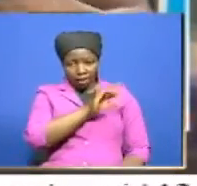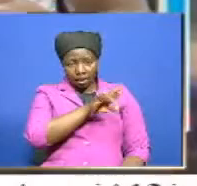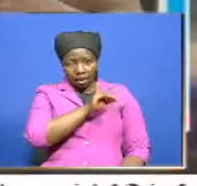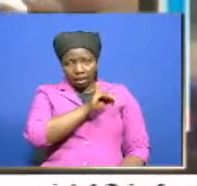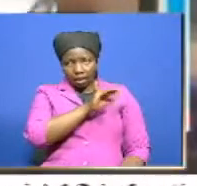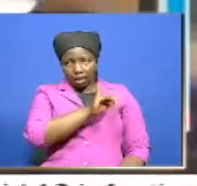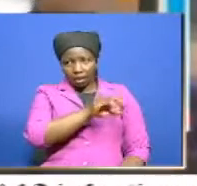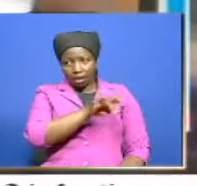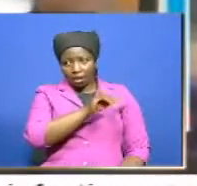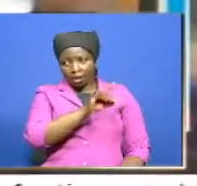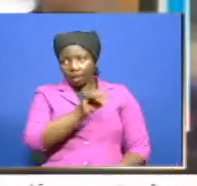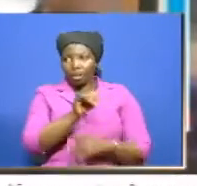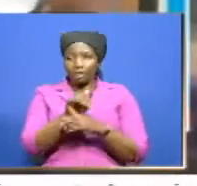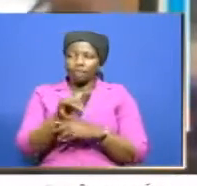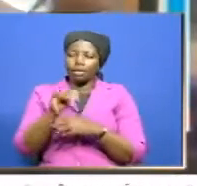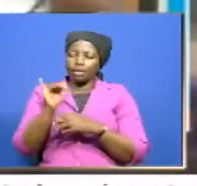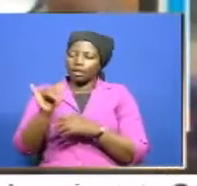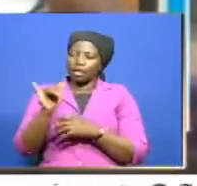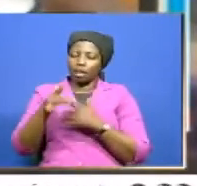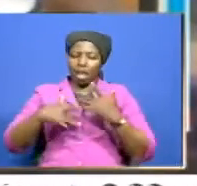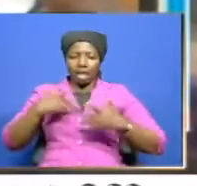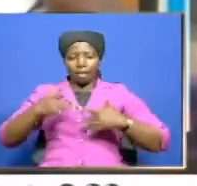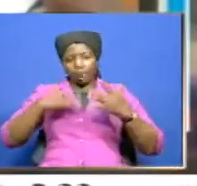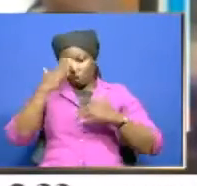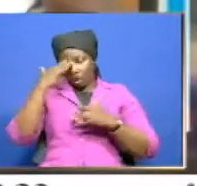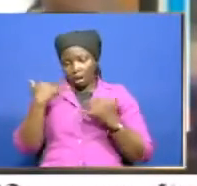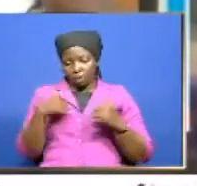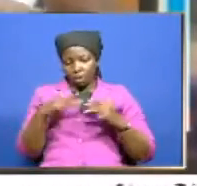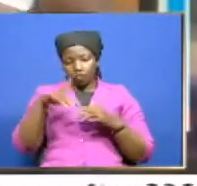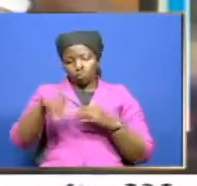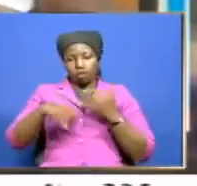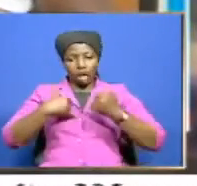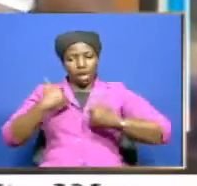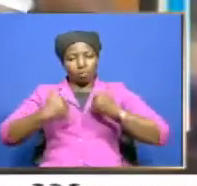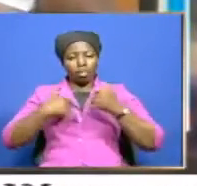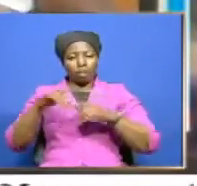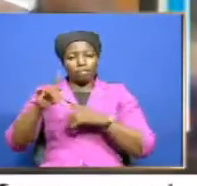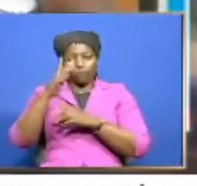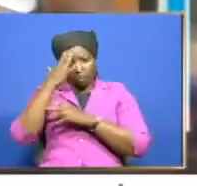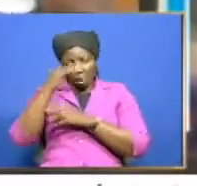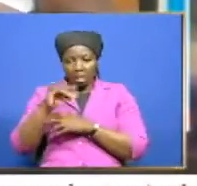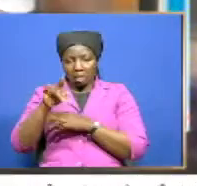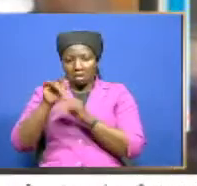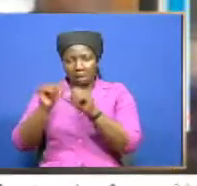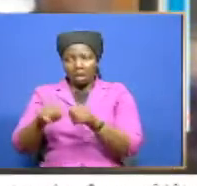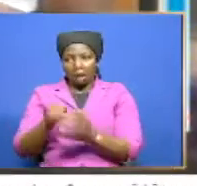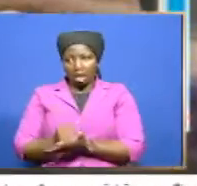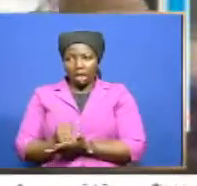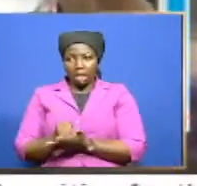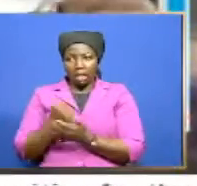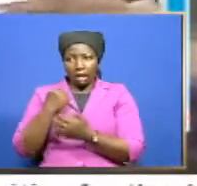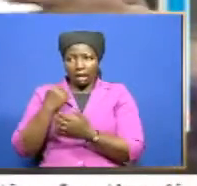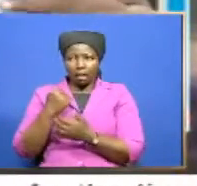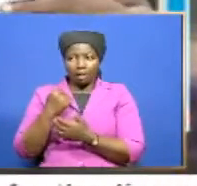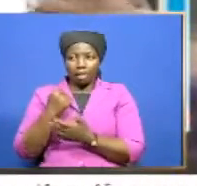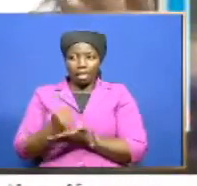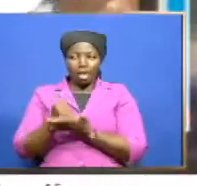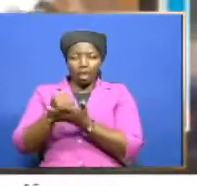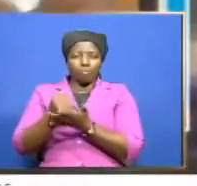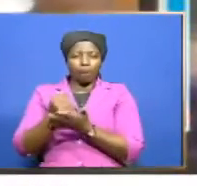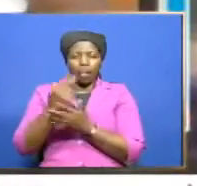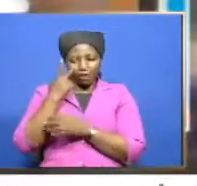excitement, and because players should be enjoying themselves. So I think as a team, that camaraderie and bond that's been created, that I've seen in both